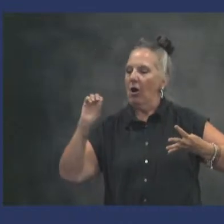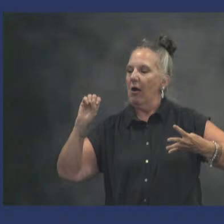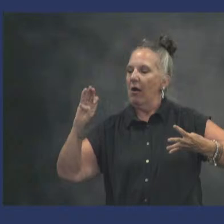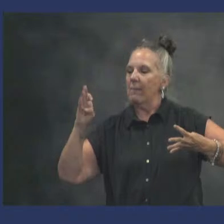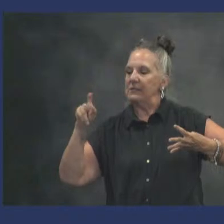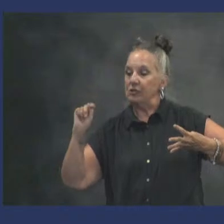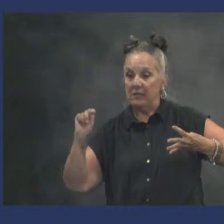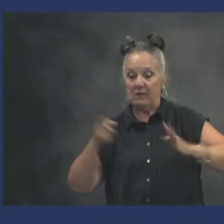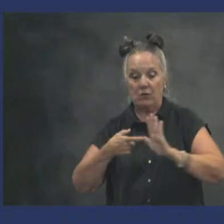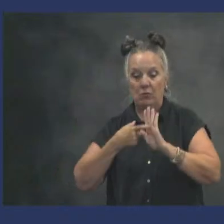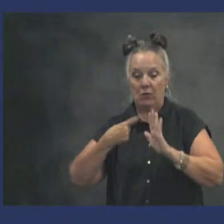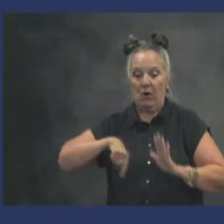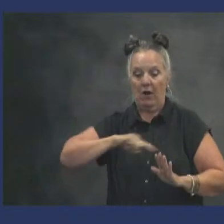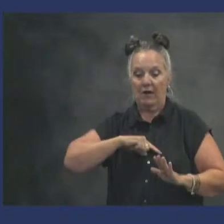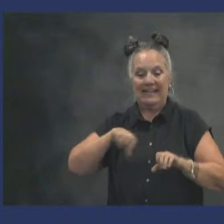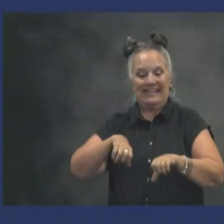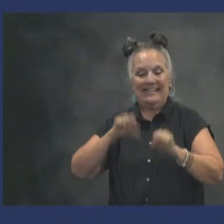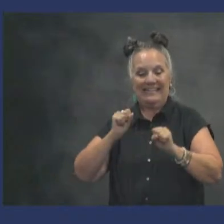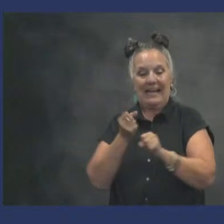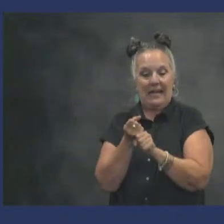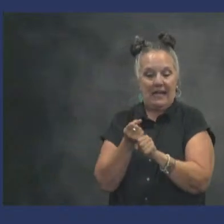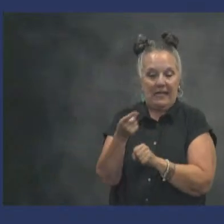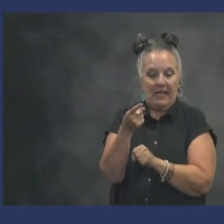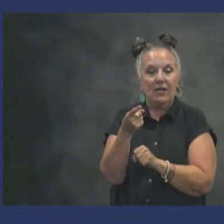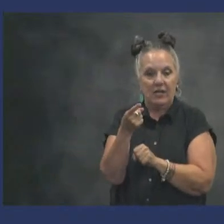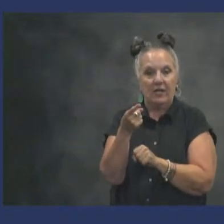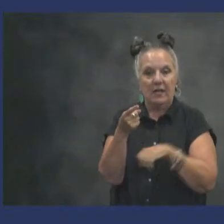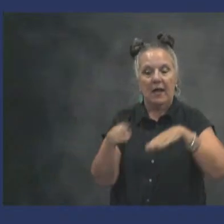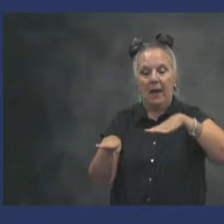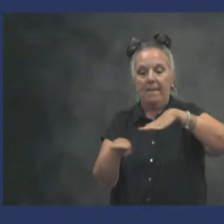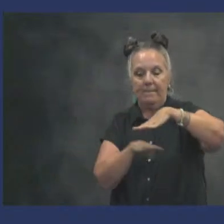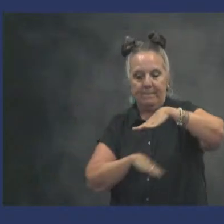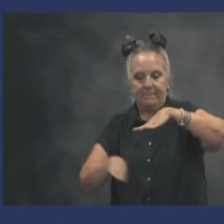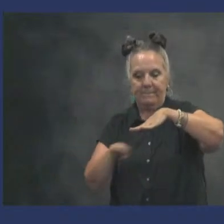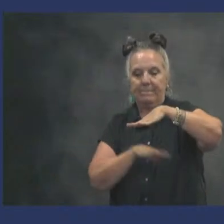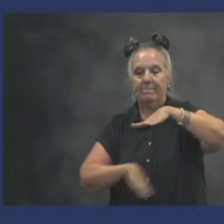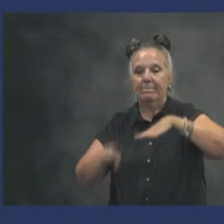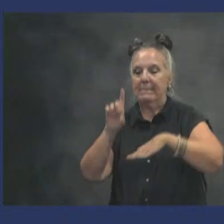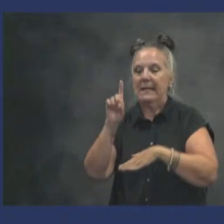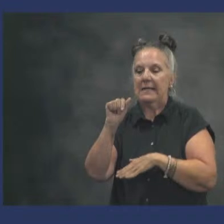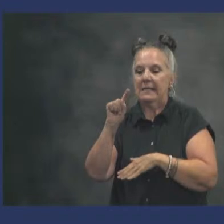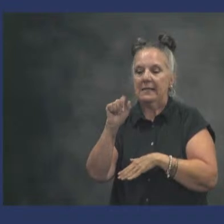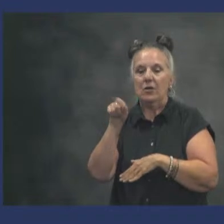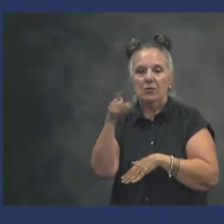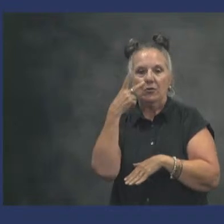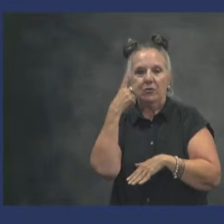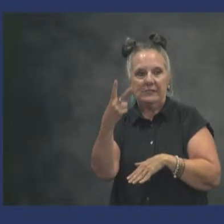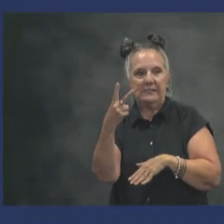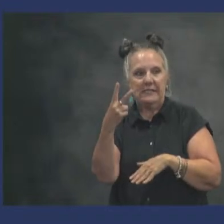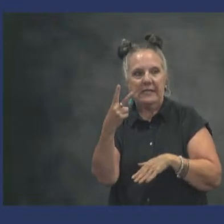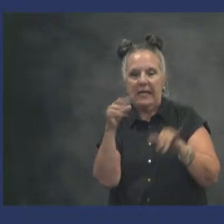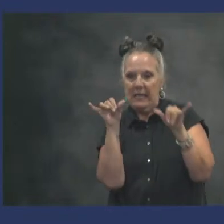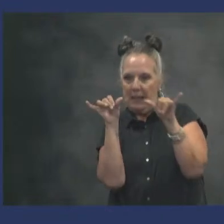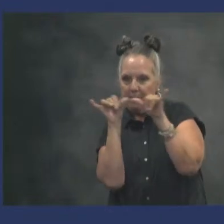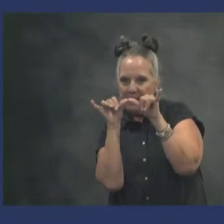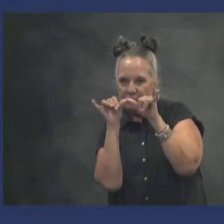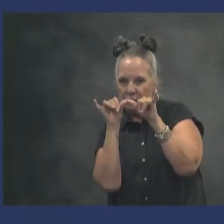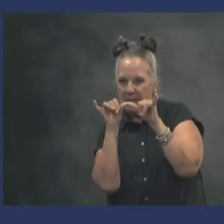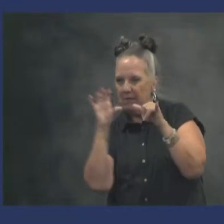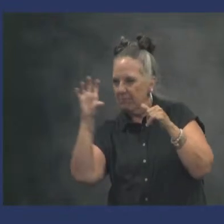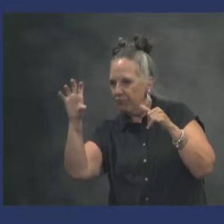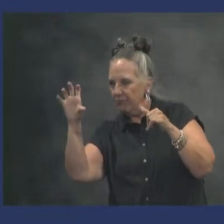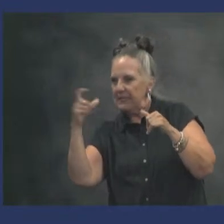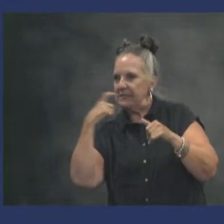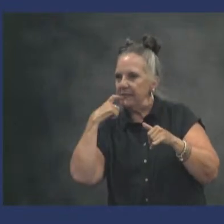us to take next year to establish baseline data, and you'll see that indicated in the measurement section that will